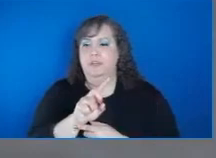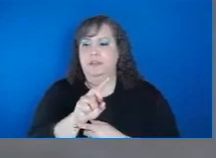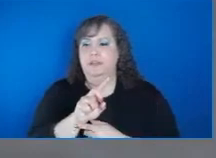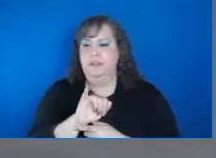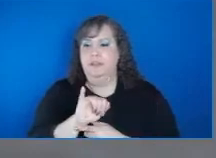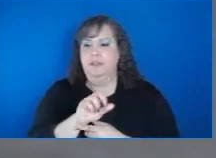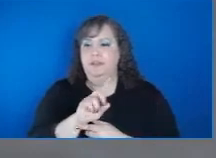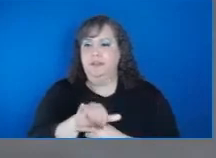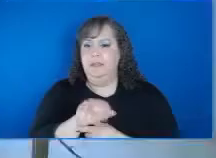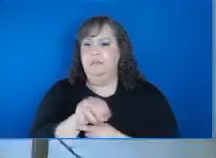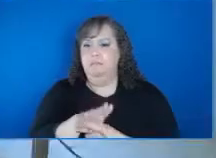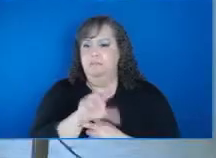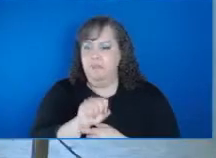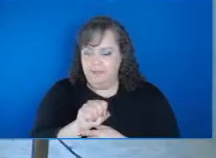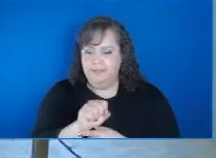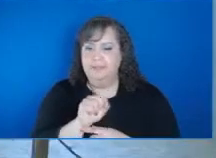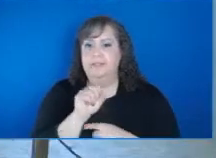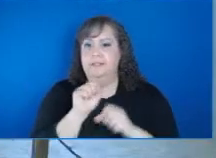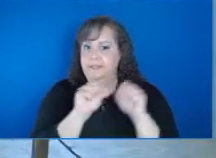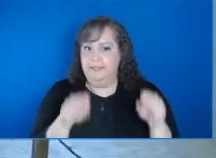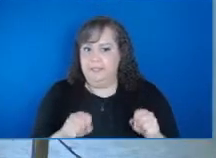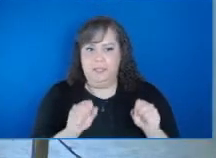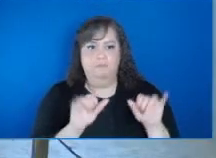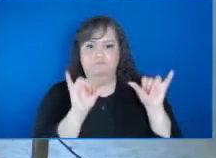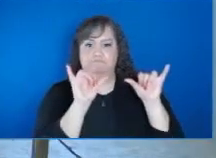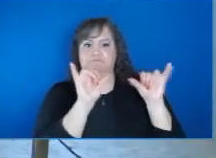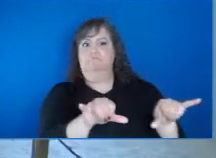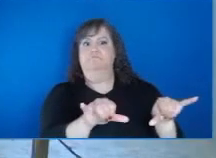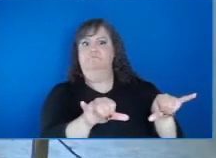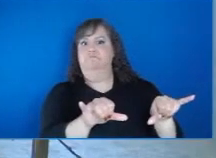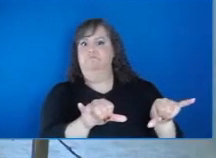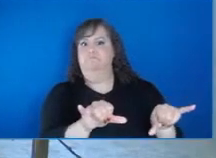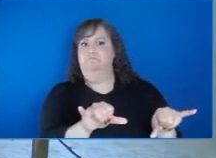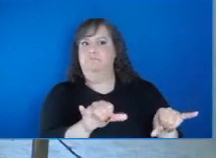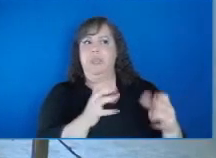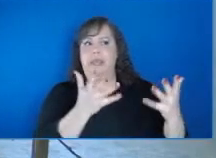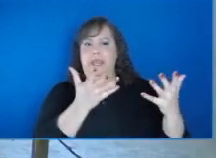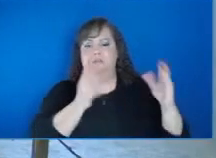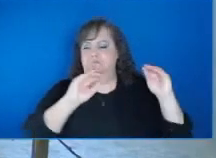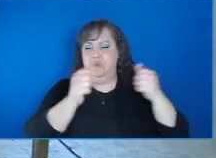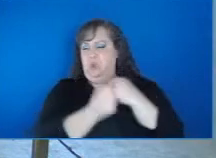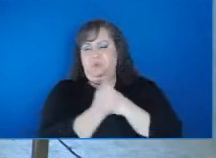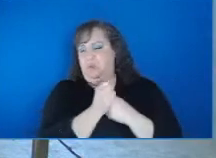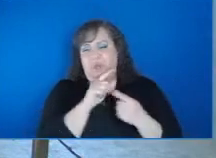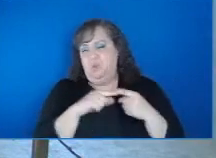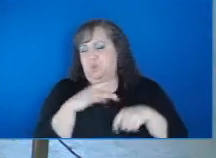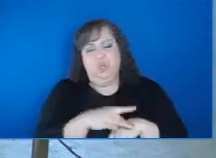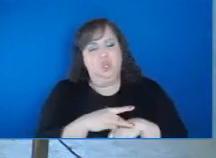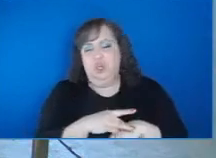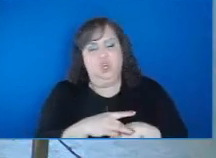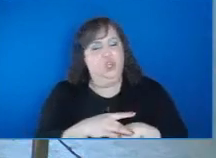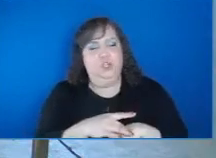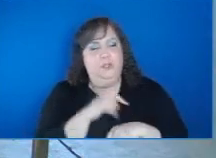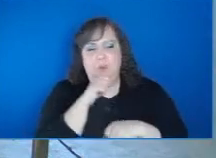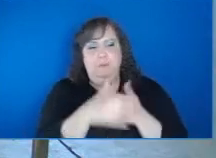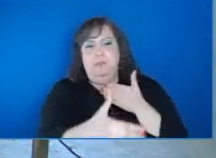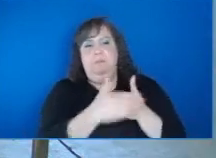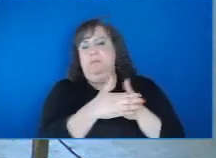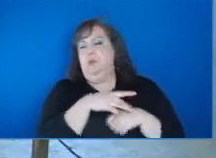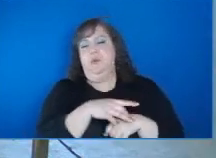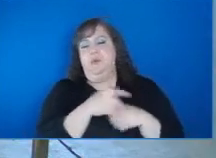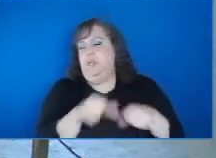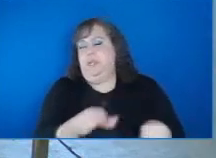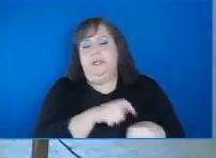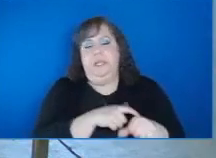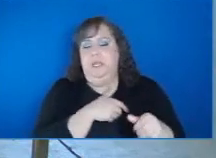same trajectory where it is now, which is of no threat to Earth. It's not coming anywhere near Earth anytime in at